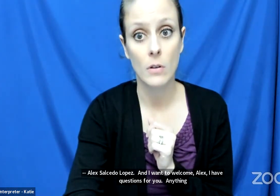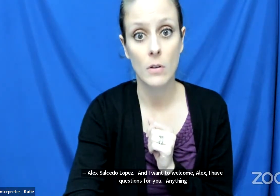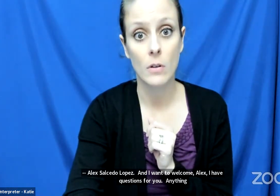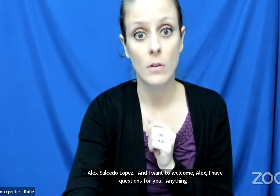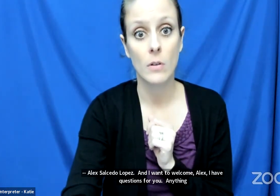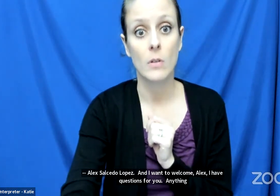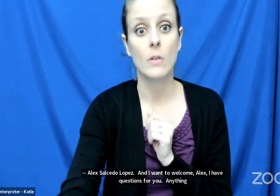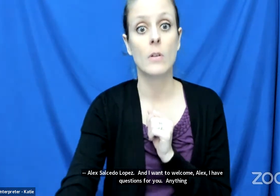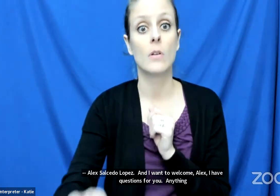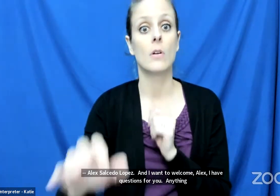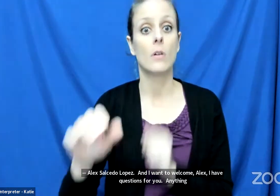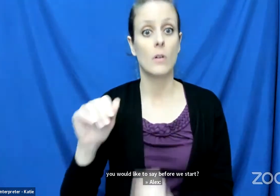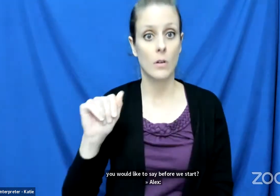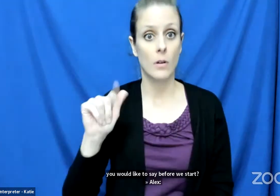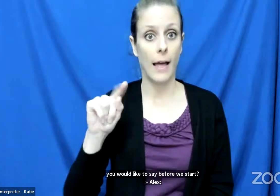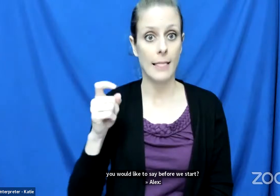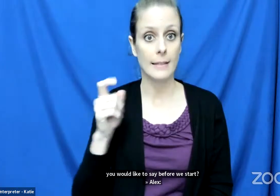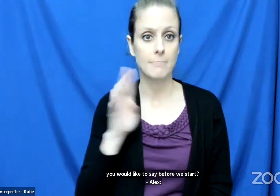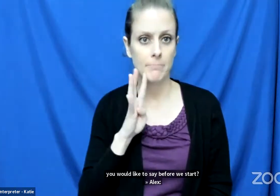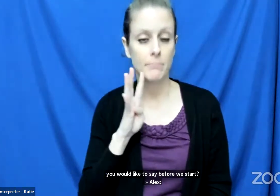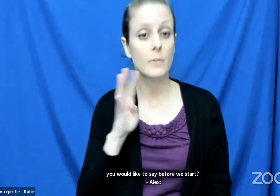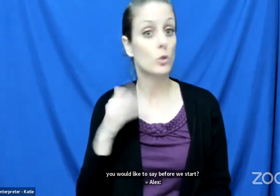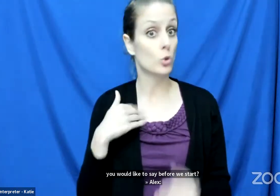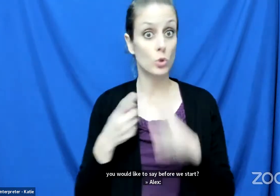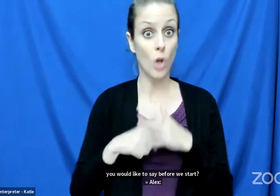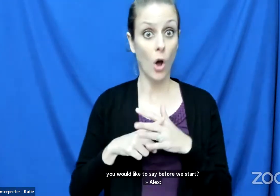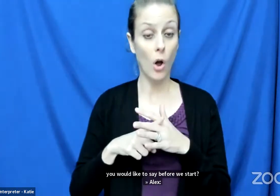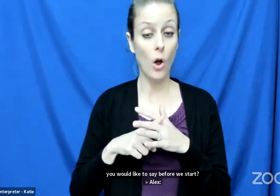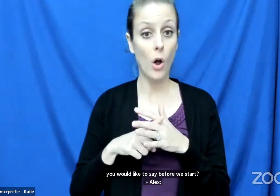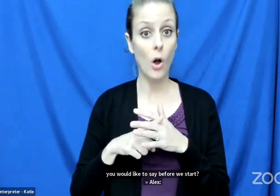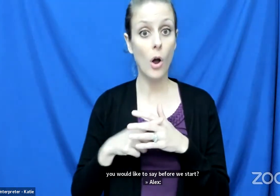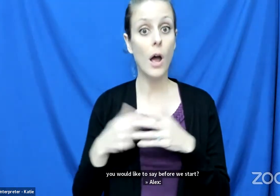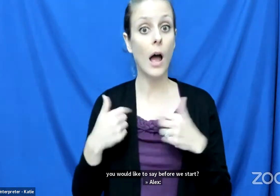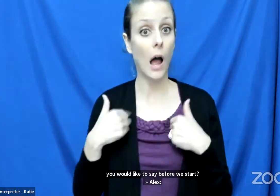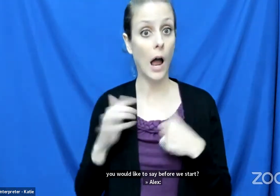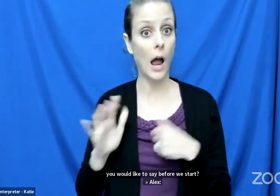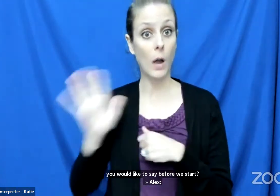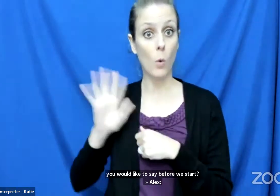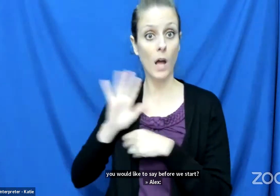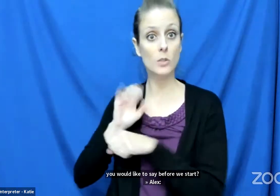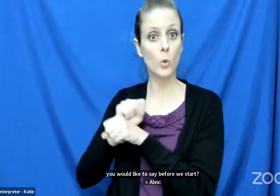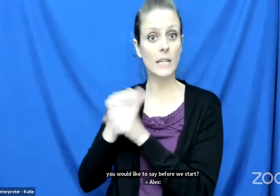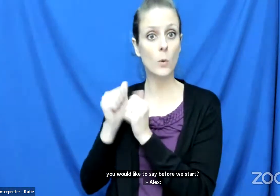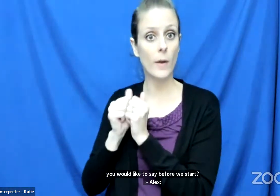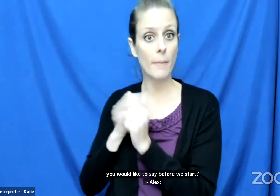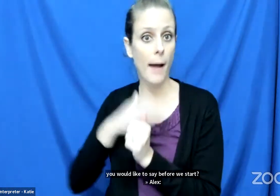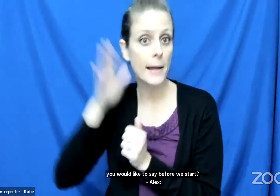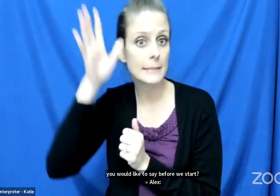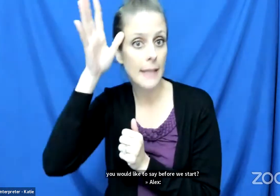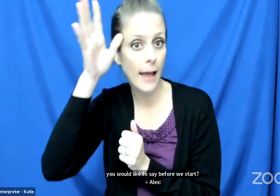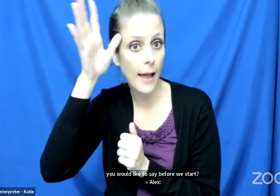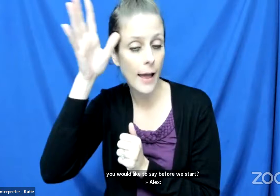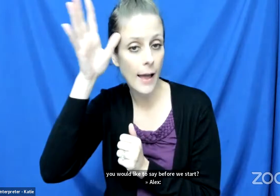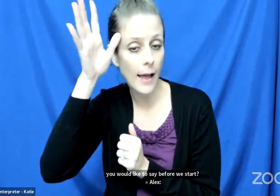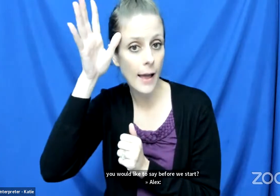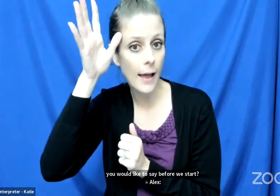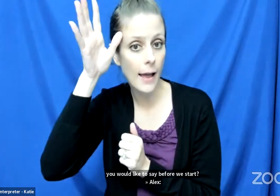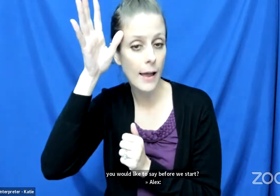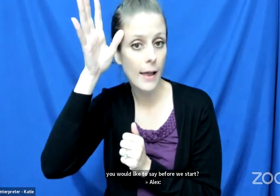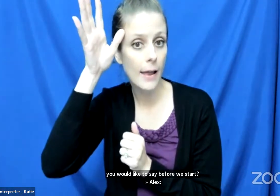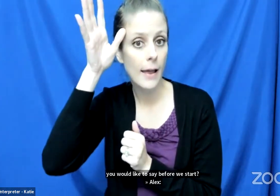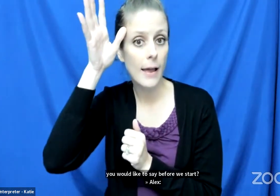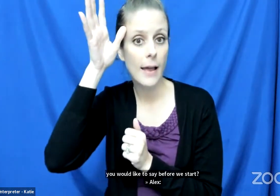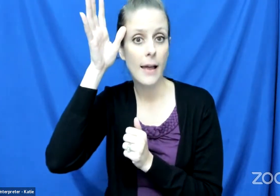start off, I was not well. I was working with my dad for the moment, and they really didn't work